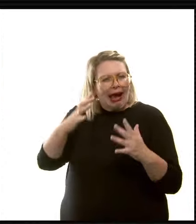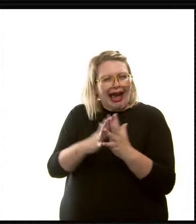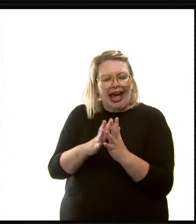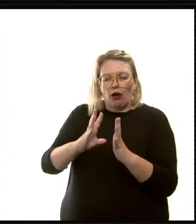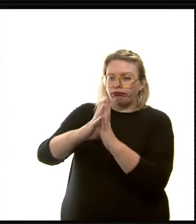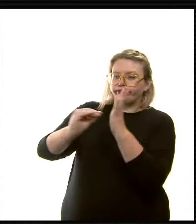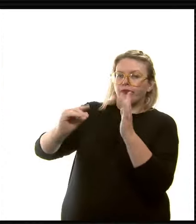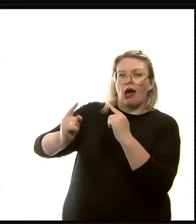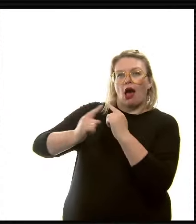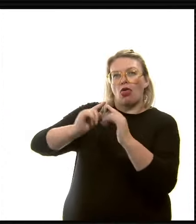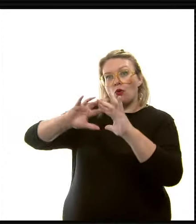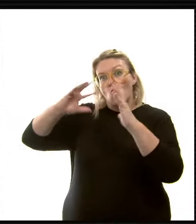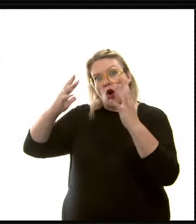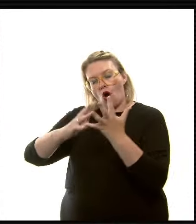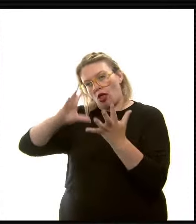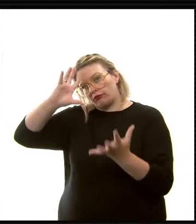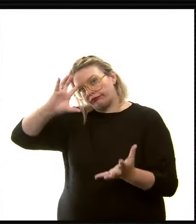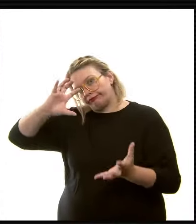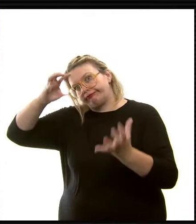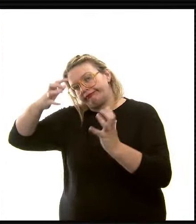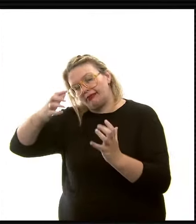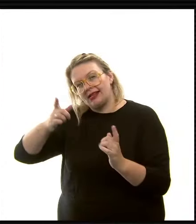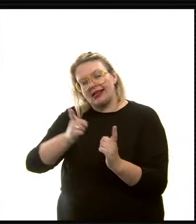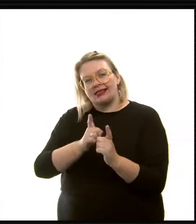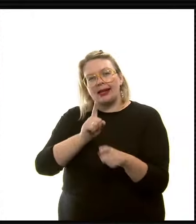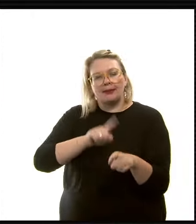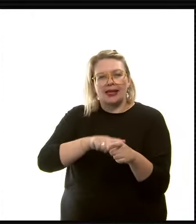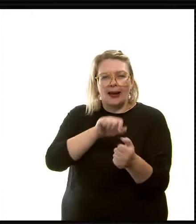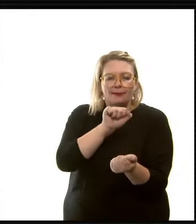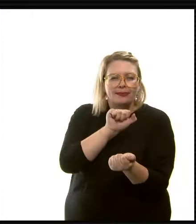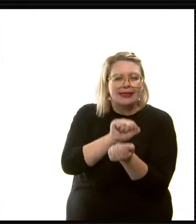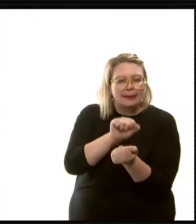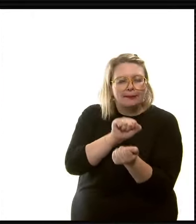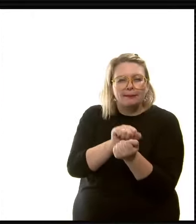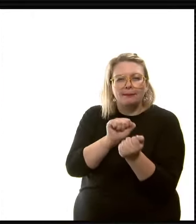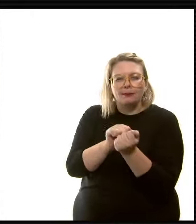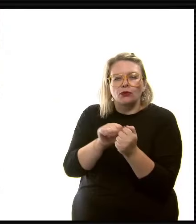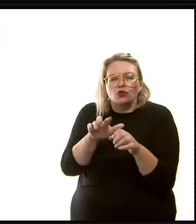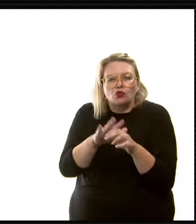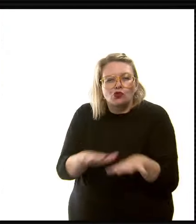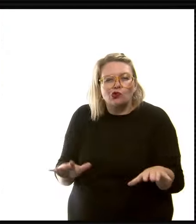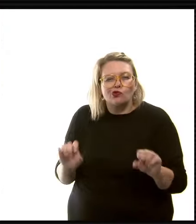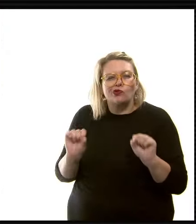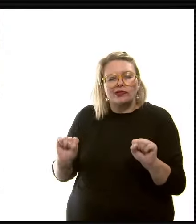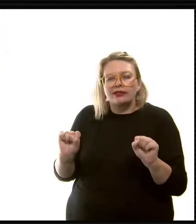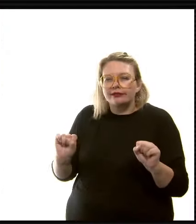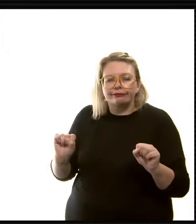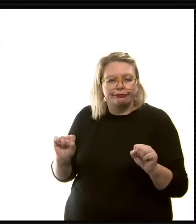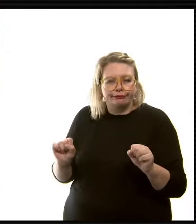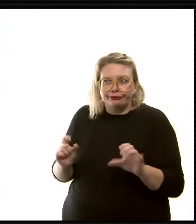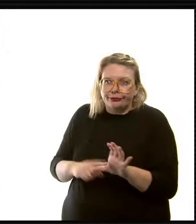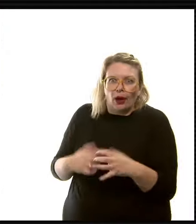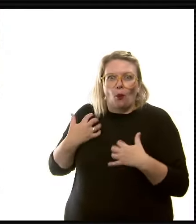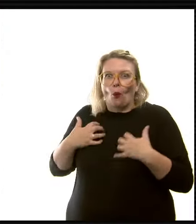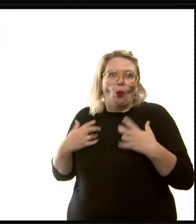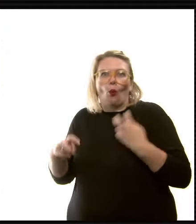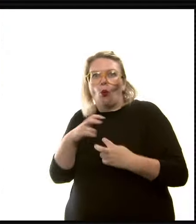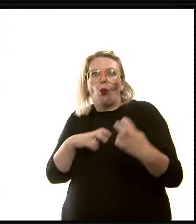otherworldly, at the same time maintaining and retaining elements of how children are when they're at play.